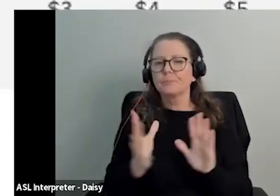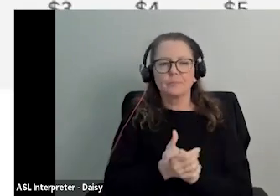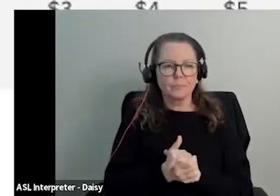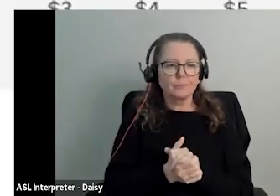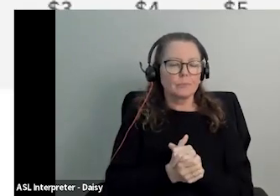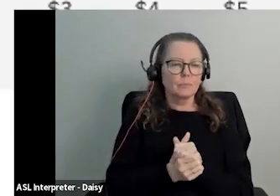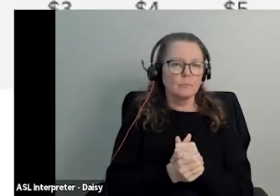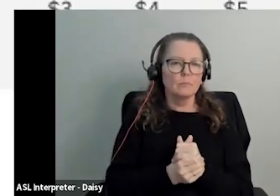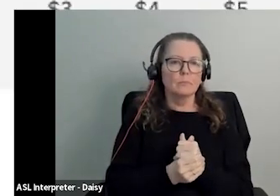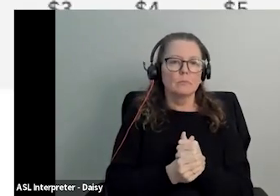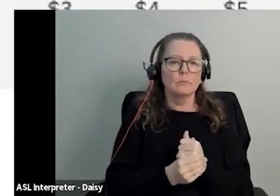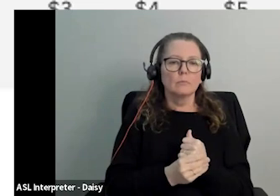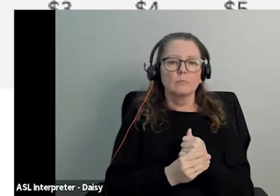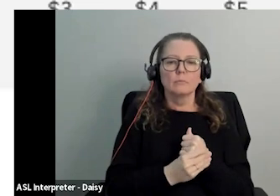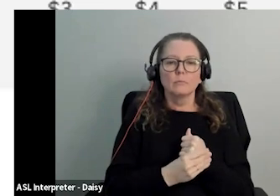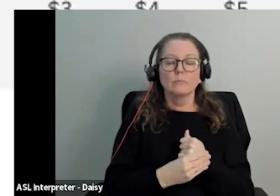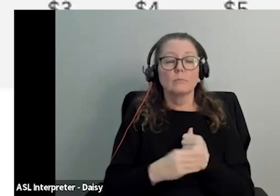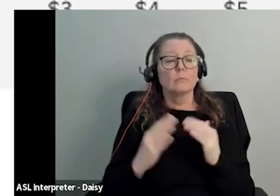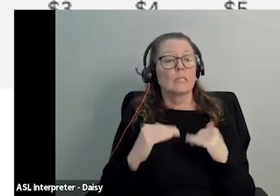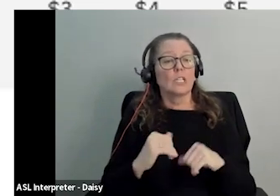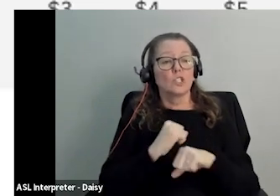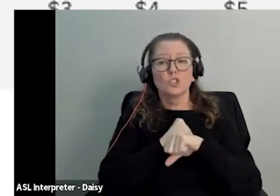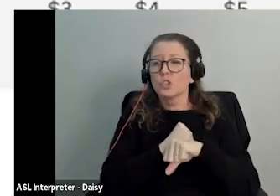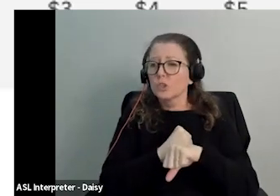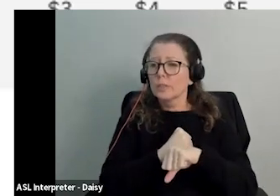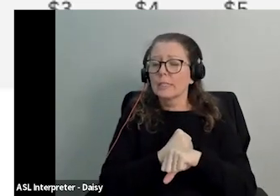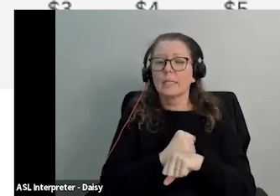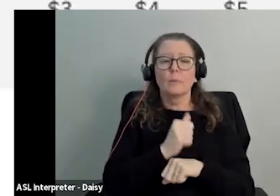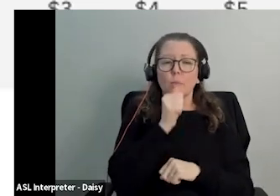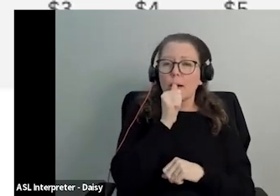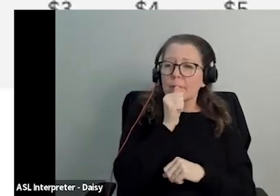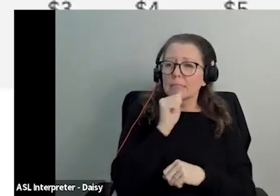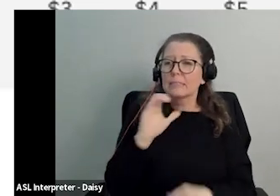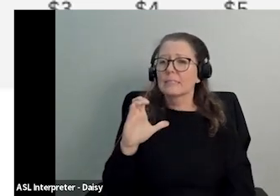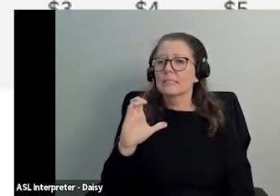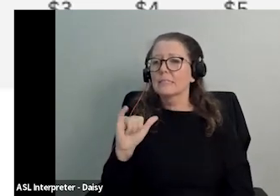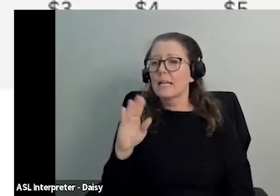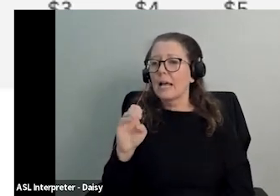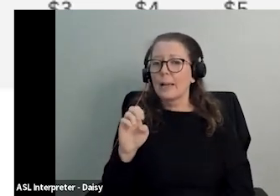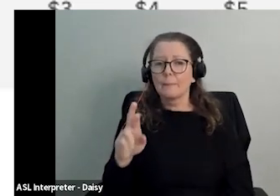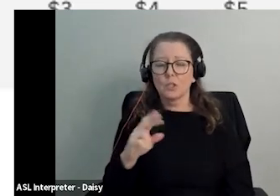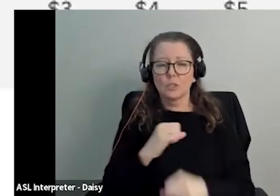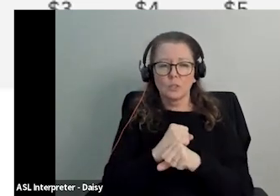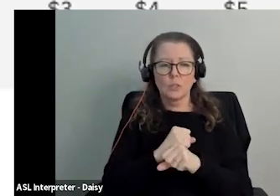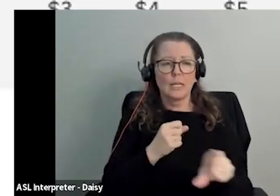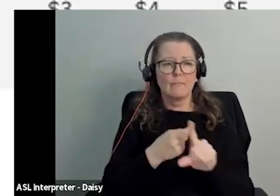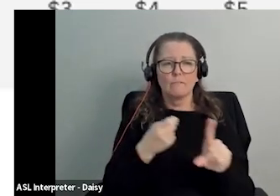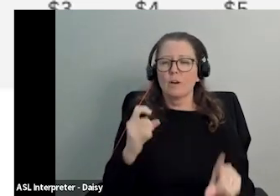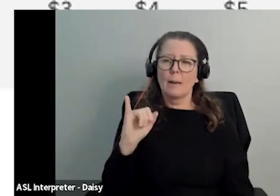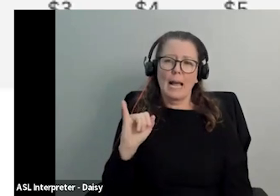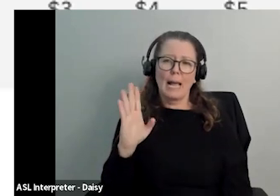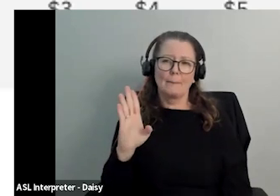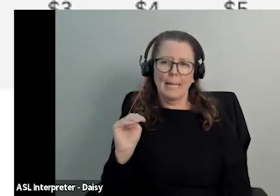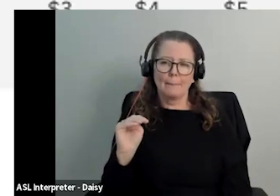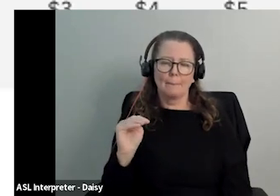comes to security, privacy, cybersecurity, and this represents from IBM. Last year, they had